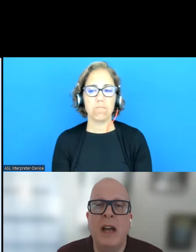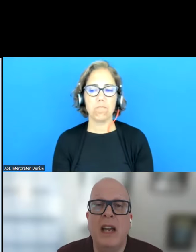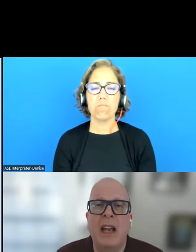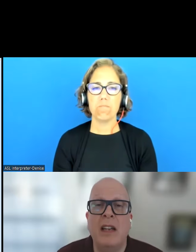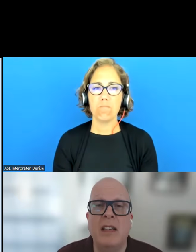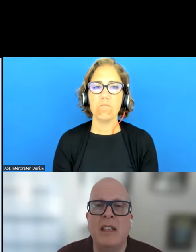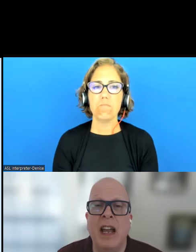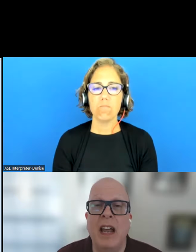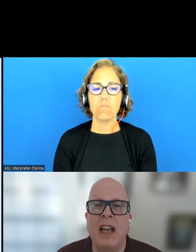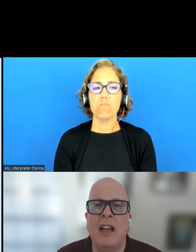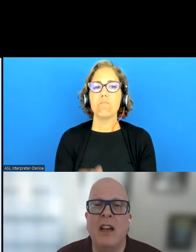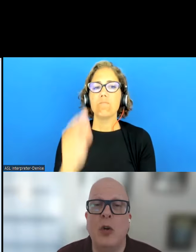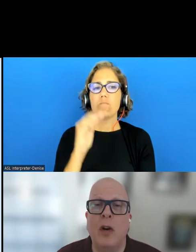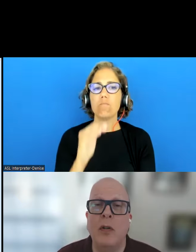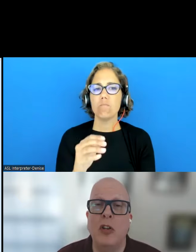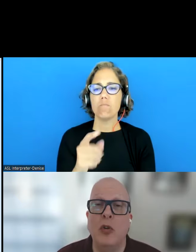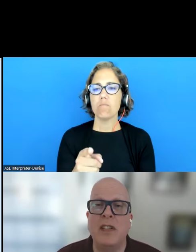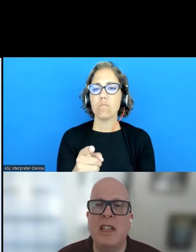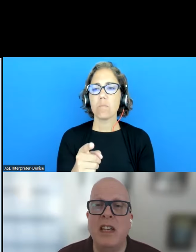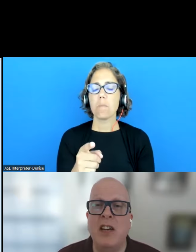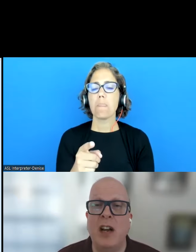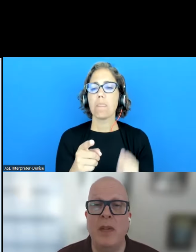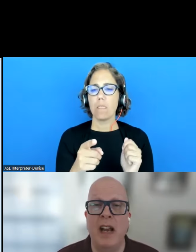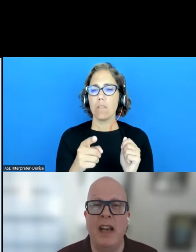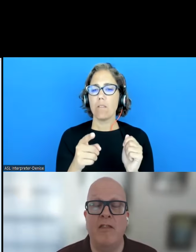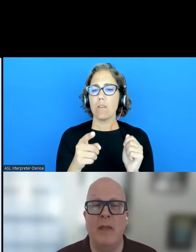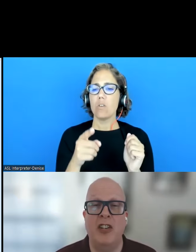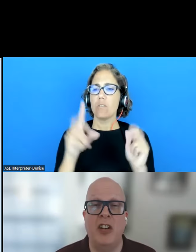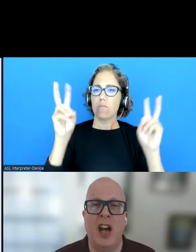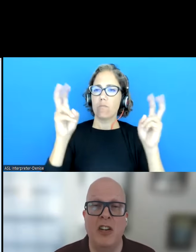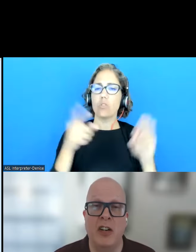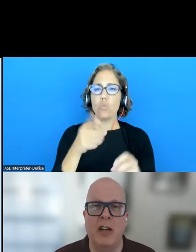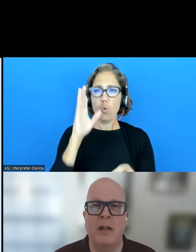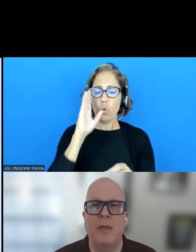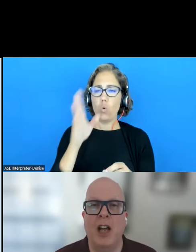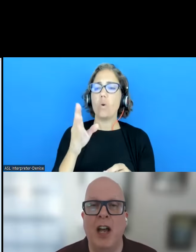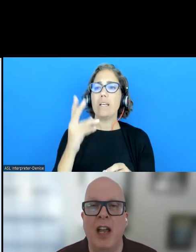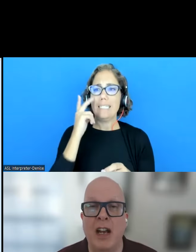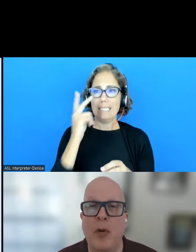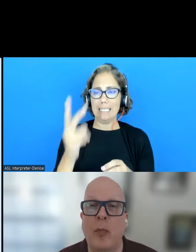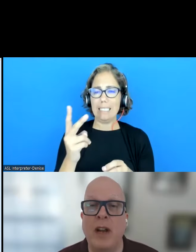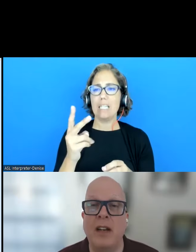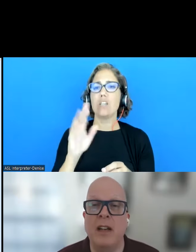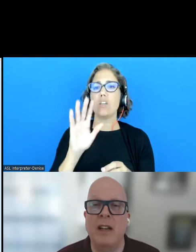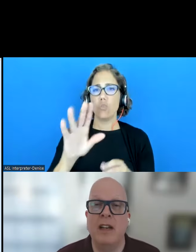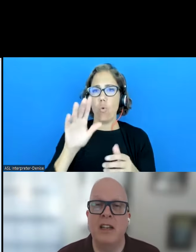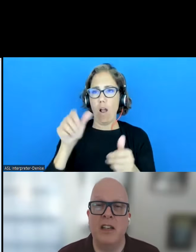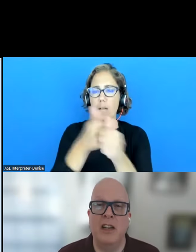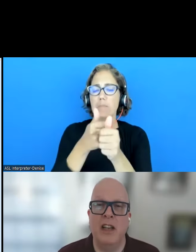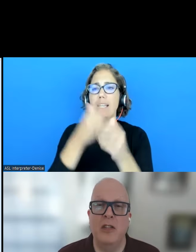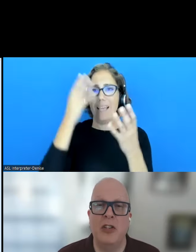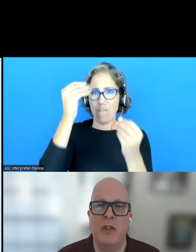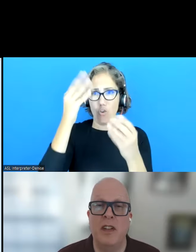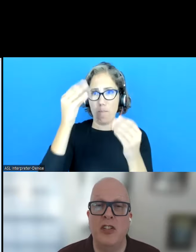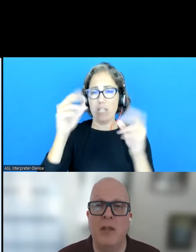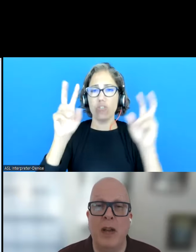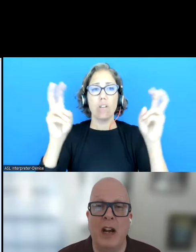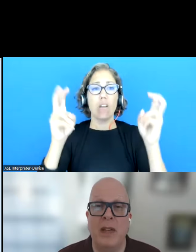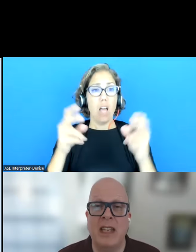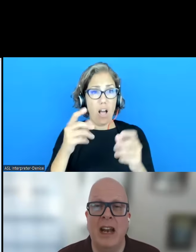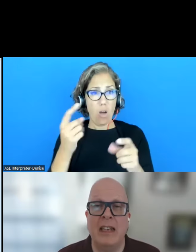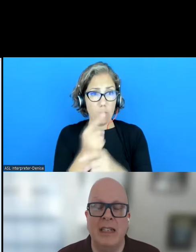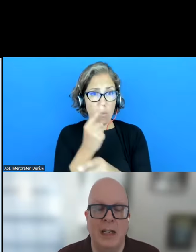Is the way saying, quote, "you will see your updated information under" inappropriate, considering that users with